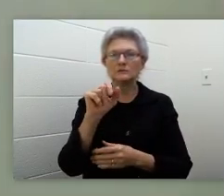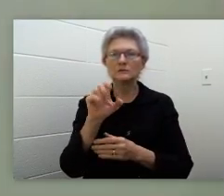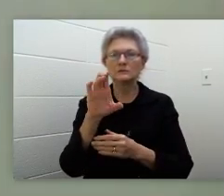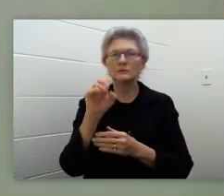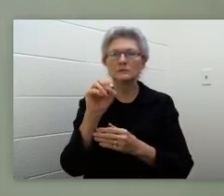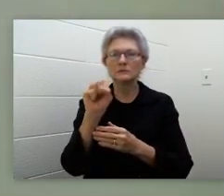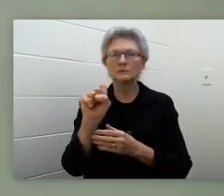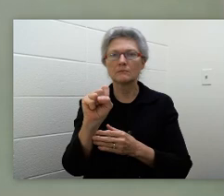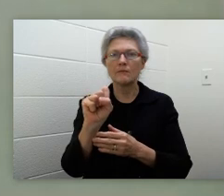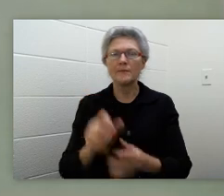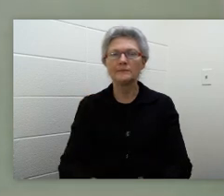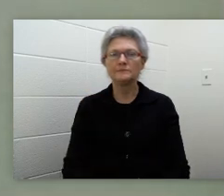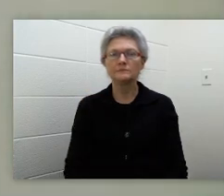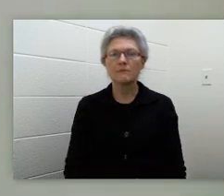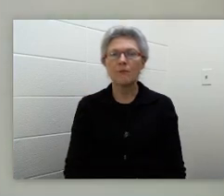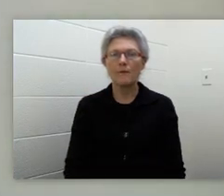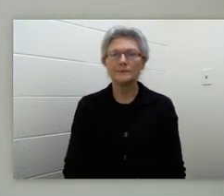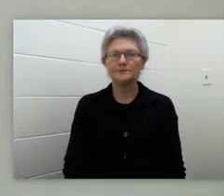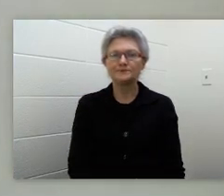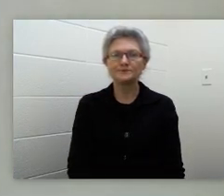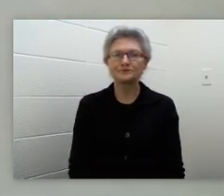will get tacos.